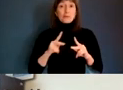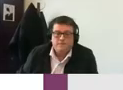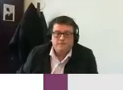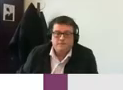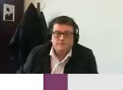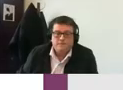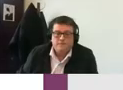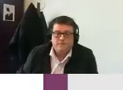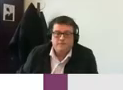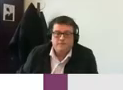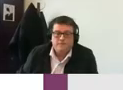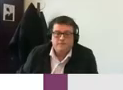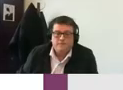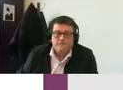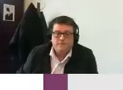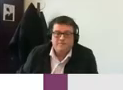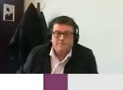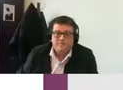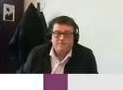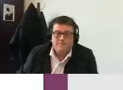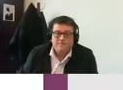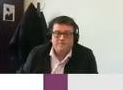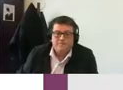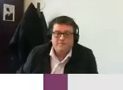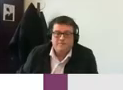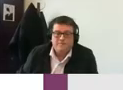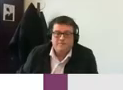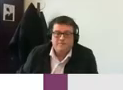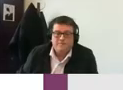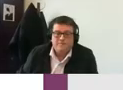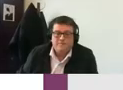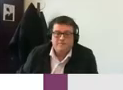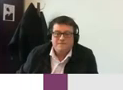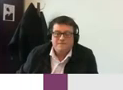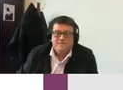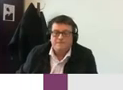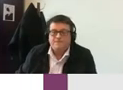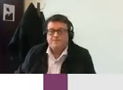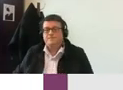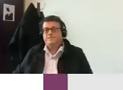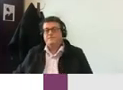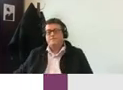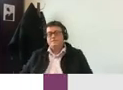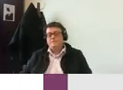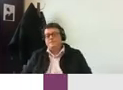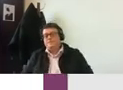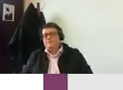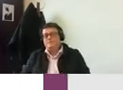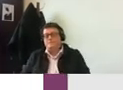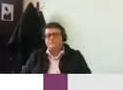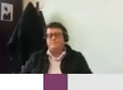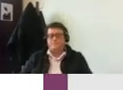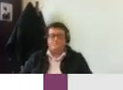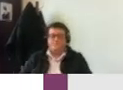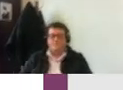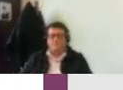and the 7 generations to come. As First Peoples have done since time immemorial, we strive to be responsible stewards